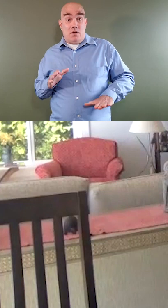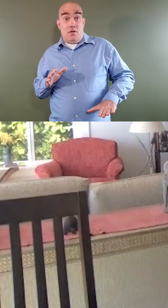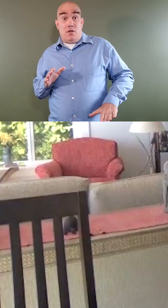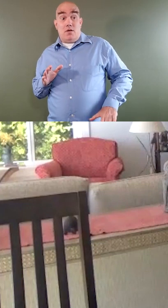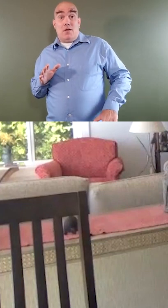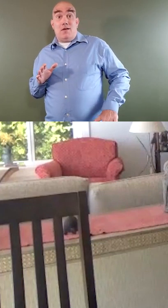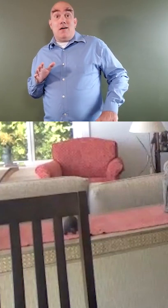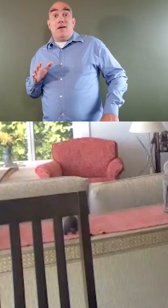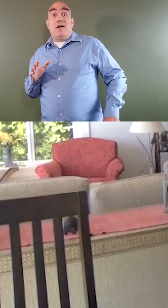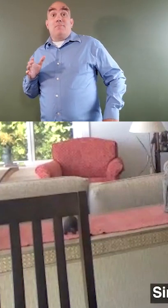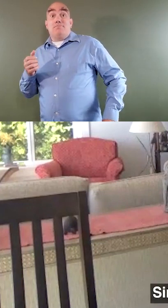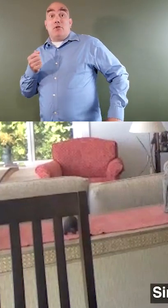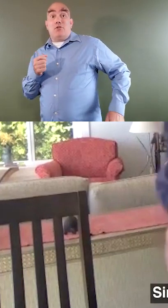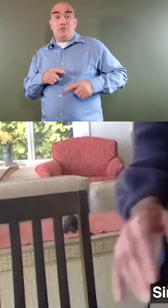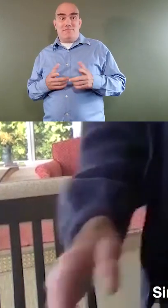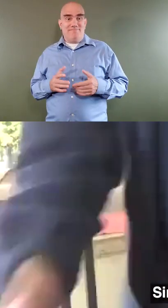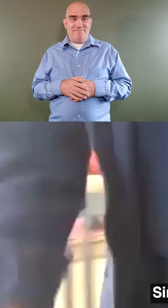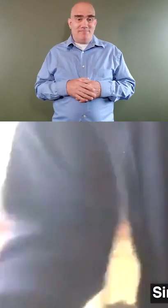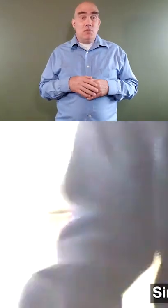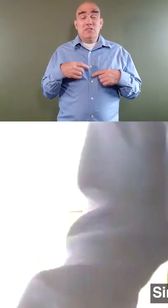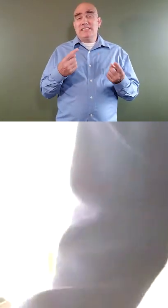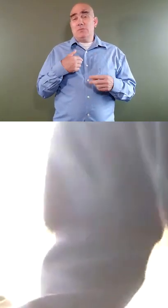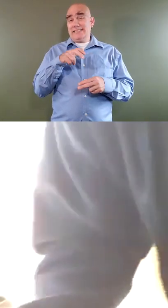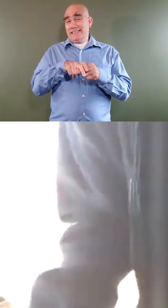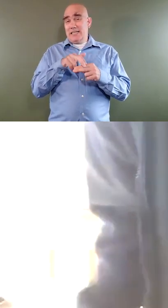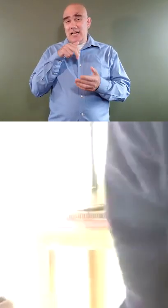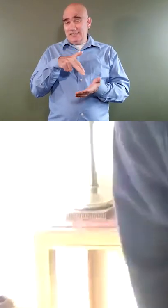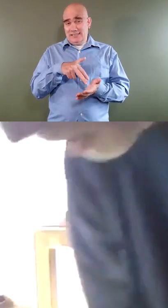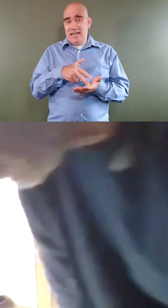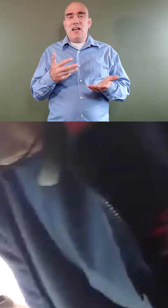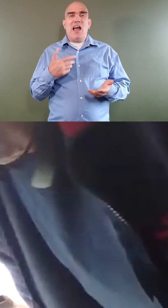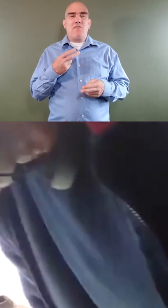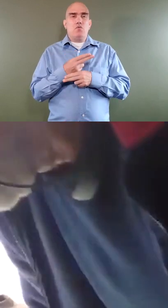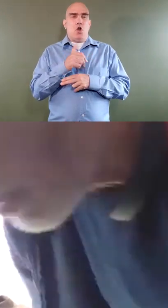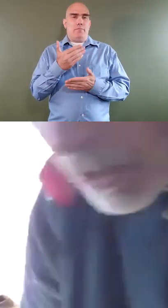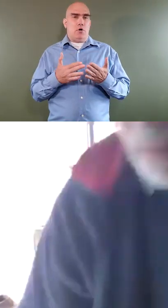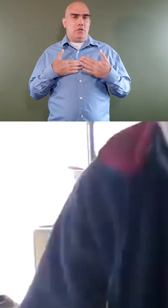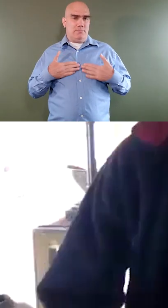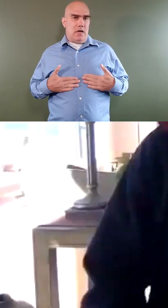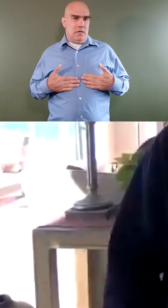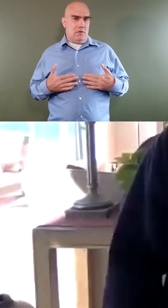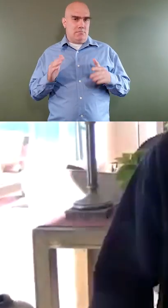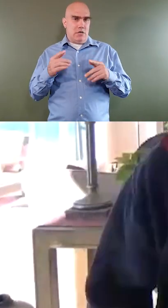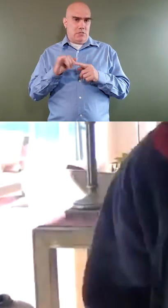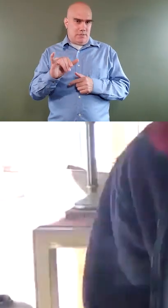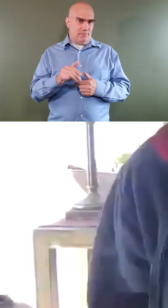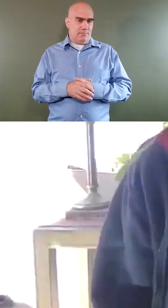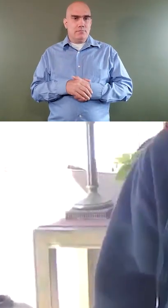and pulling to the left. Since we're sitting, not standing, we have to use our other parts of our